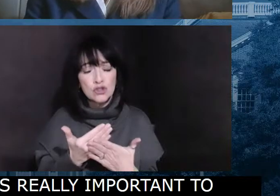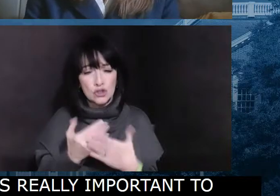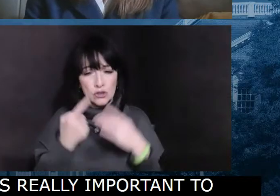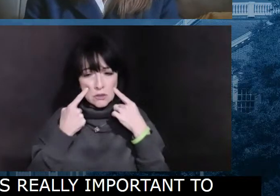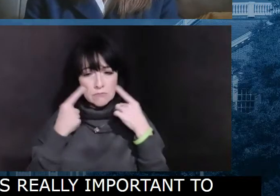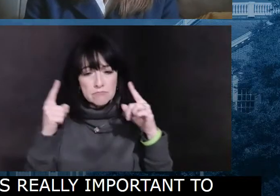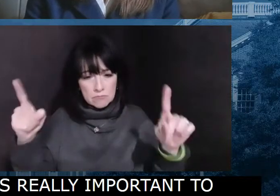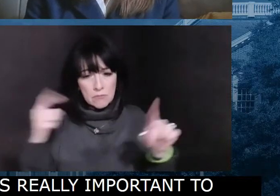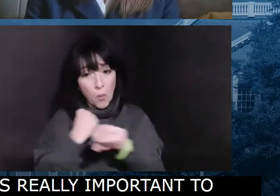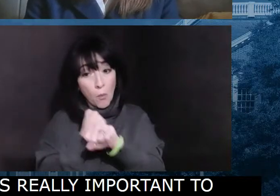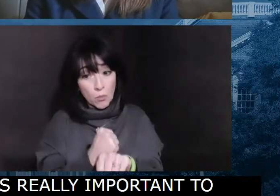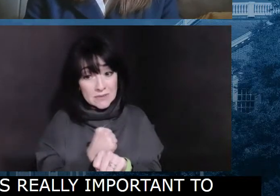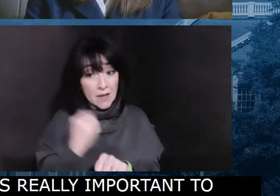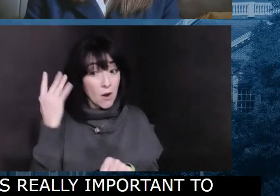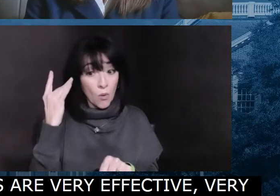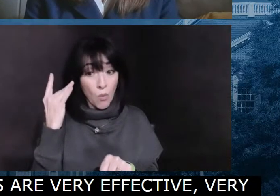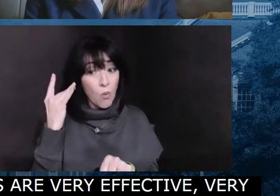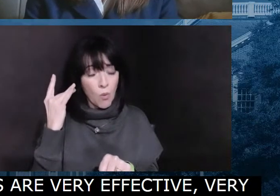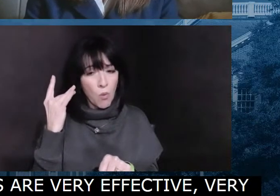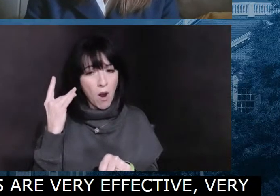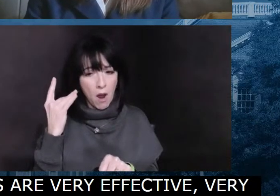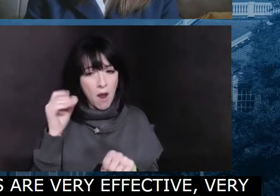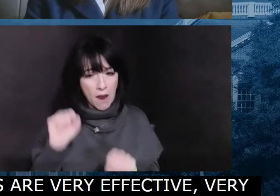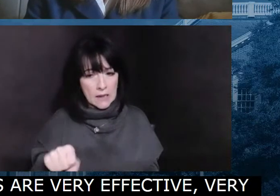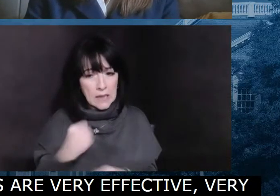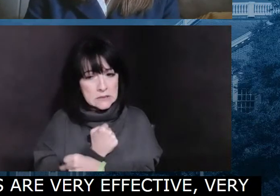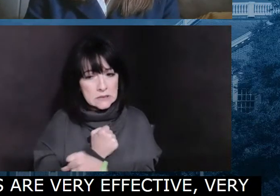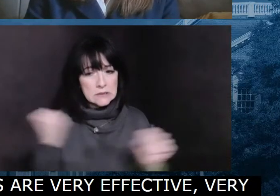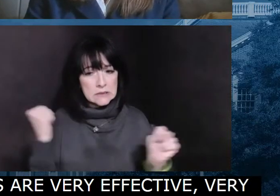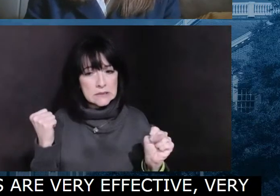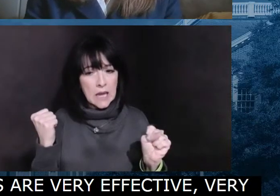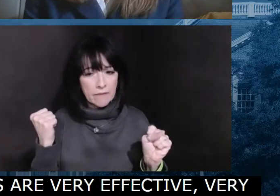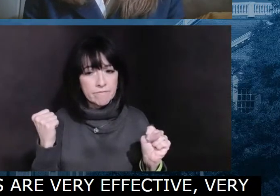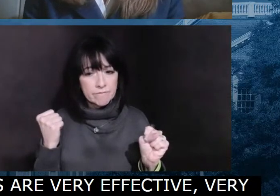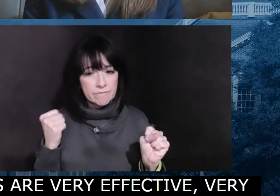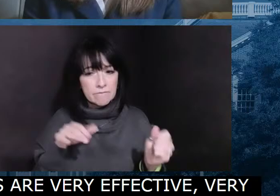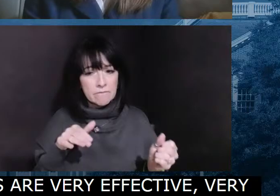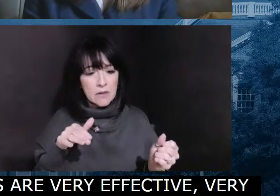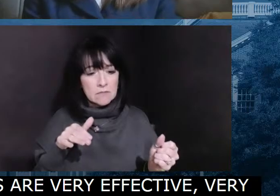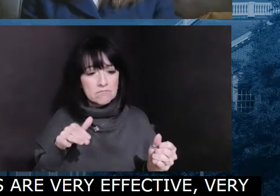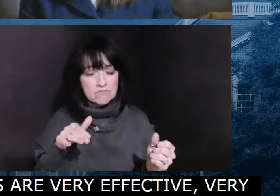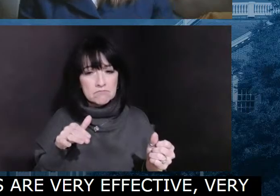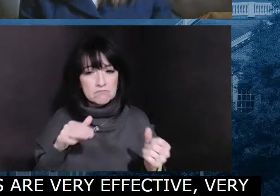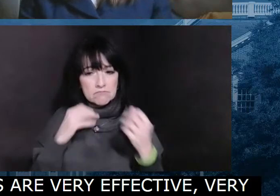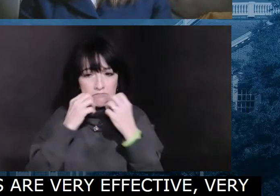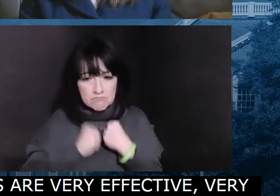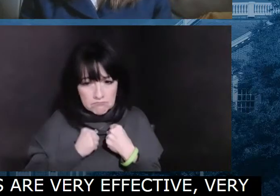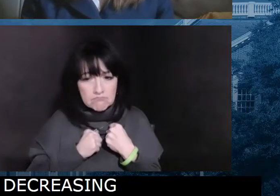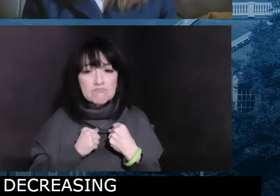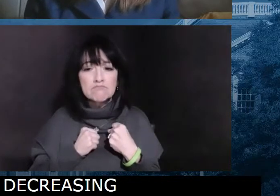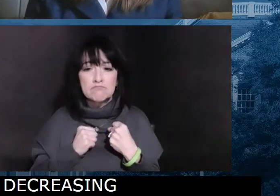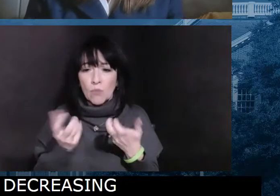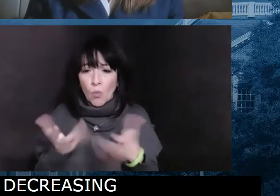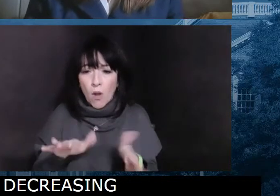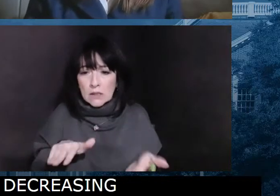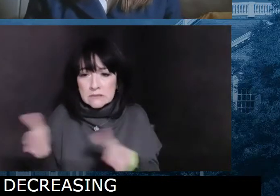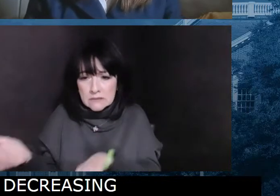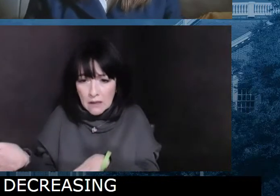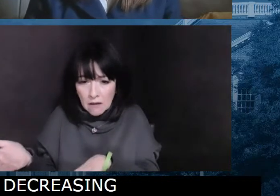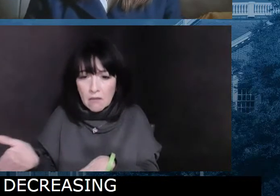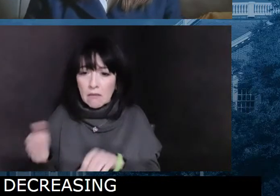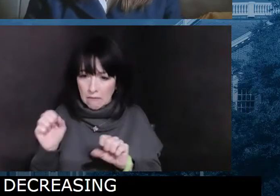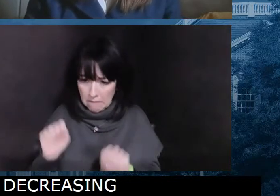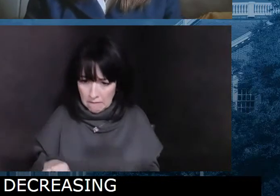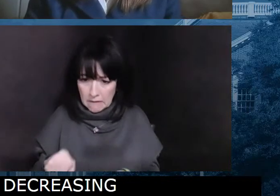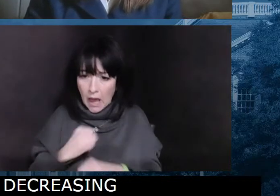eliminating death and decreasing hospitalization and serious illness. But we are conscientious about the